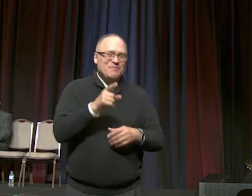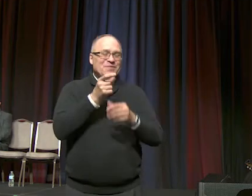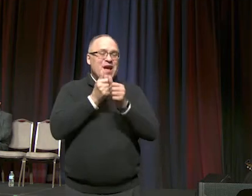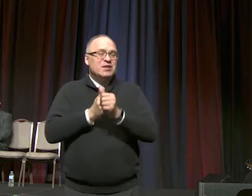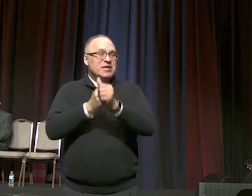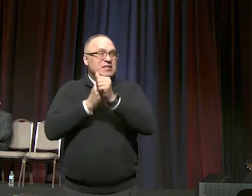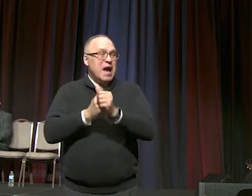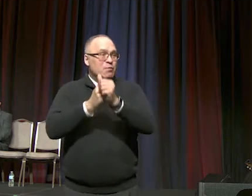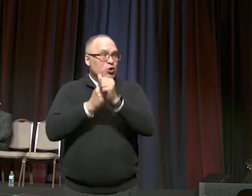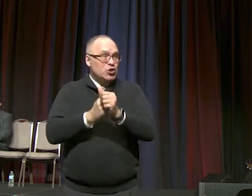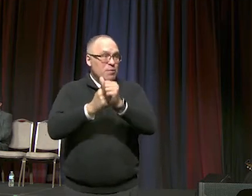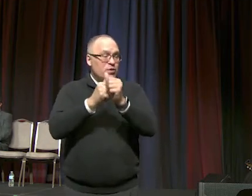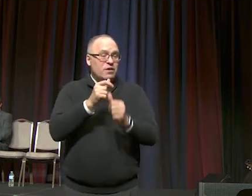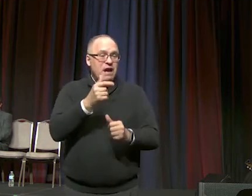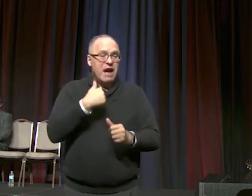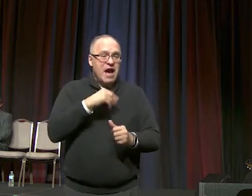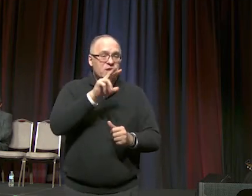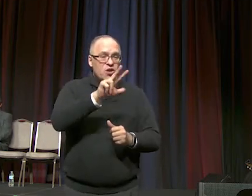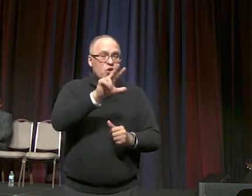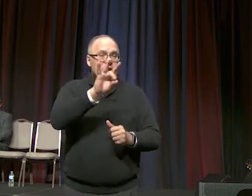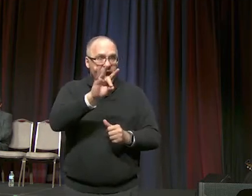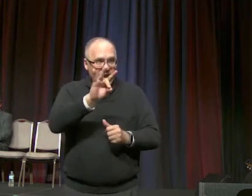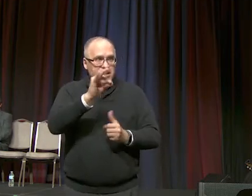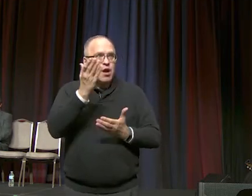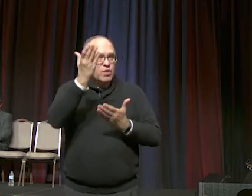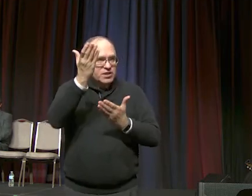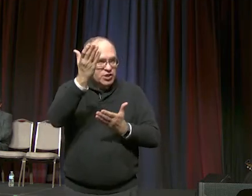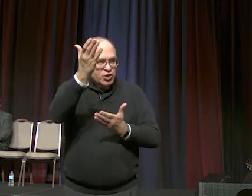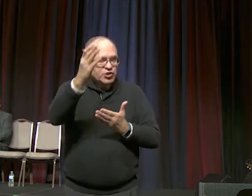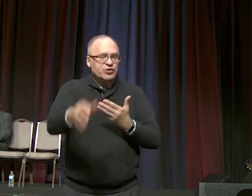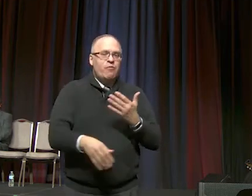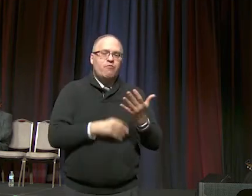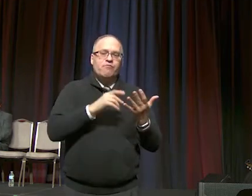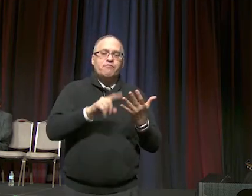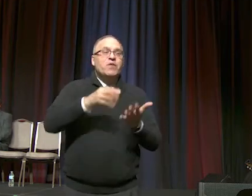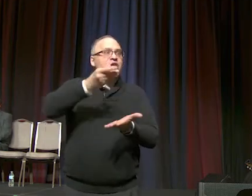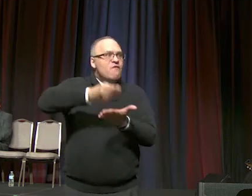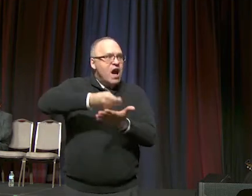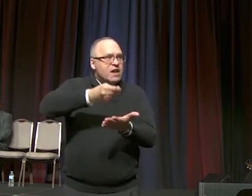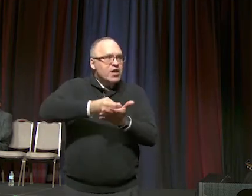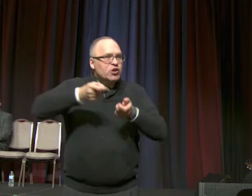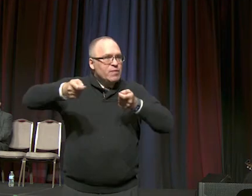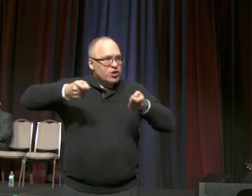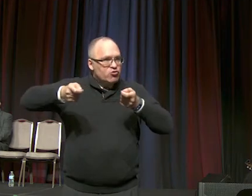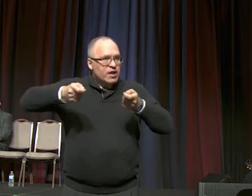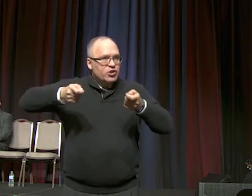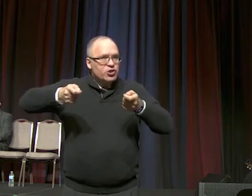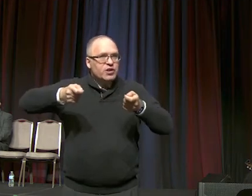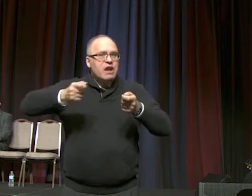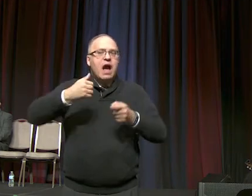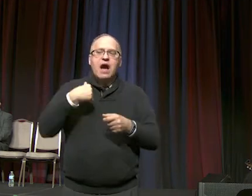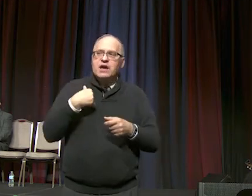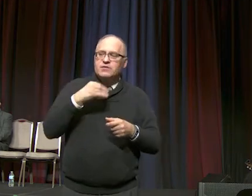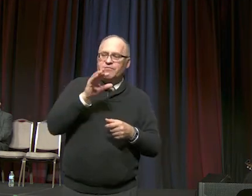Discipleship contains 38 petitions. Financial administration contains